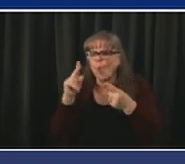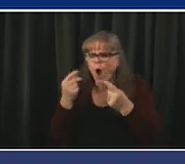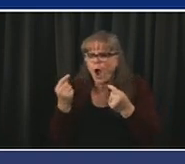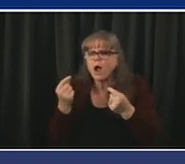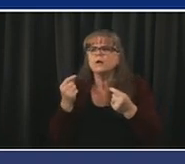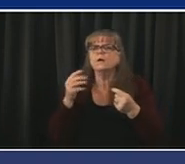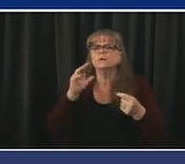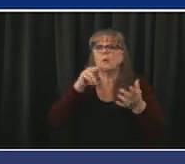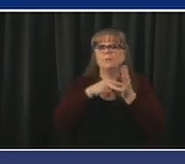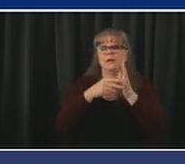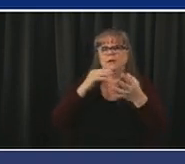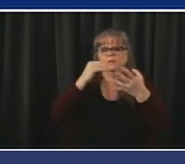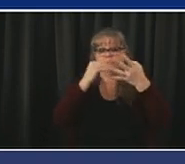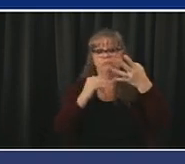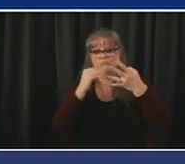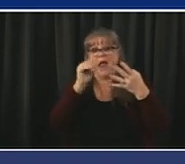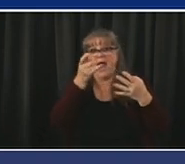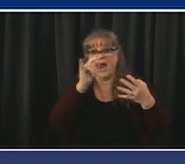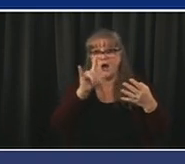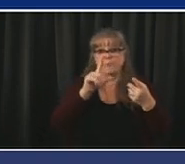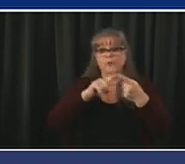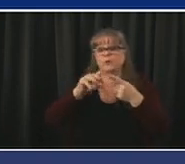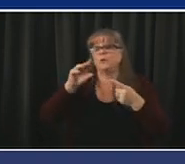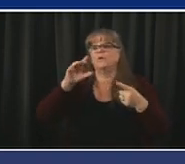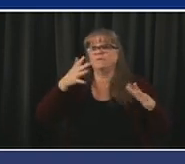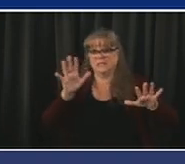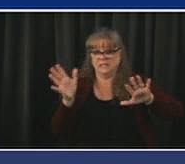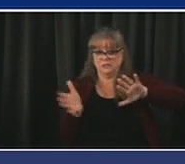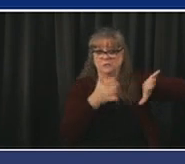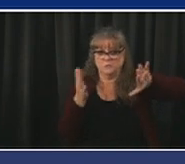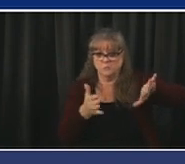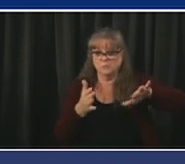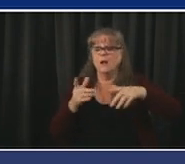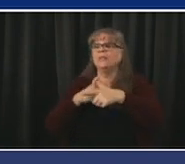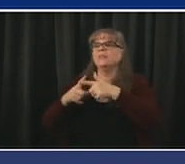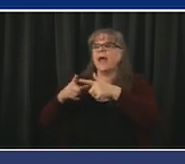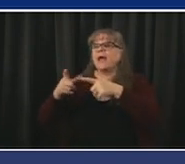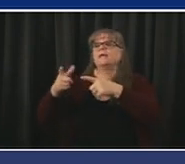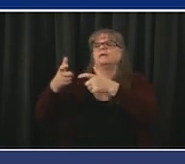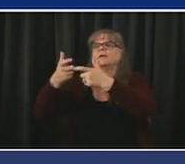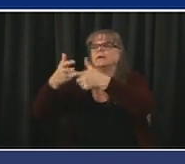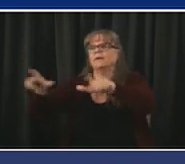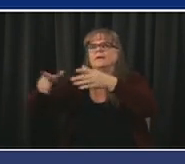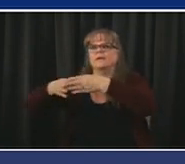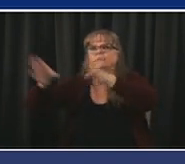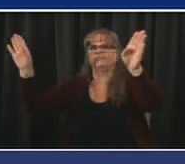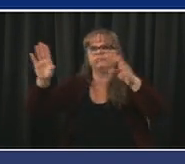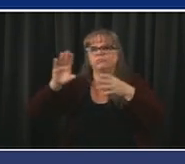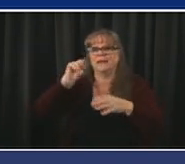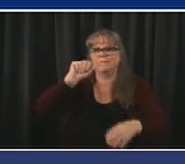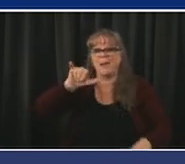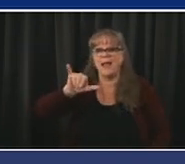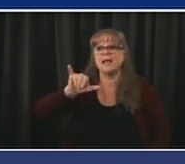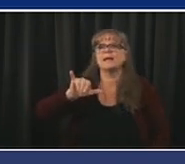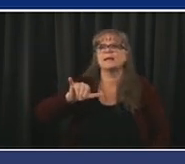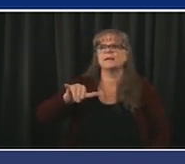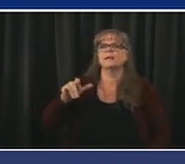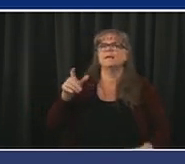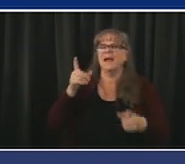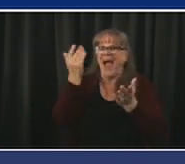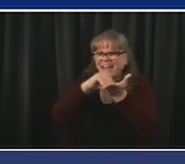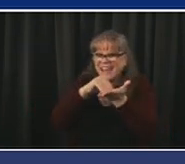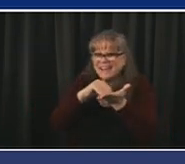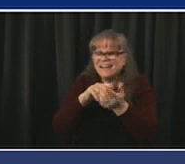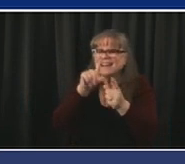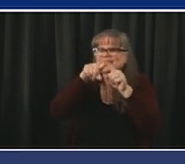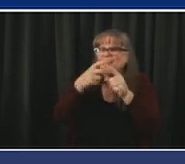frame, it'll be very simple where it opens up, right? And it'll just depend on numbers. It'll either be everybody, or it'll be 40 and up, or